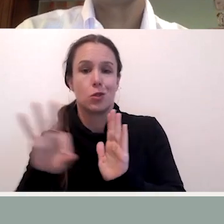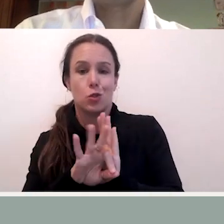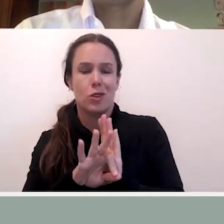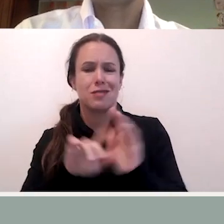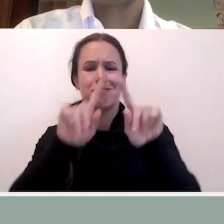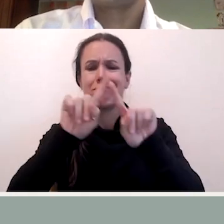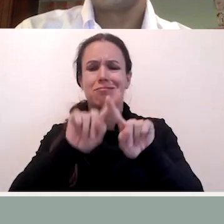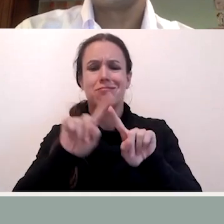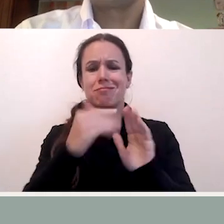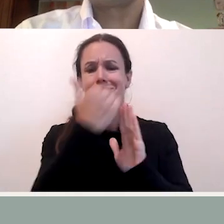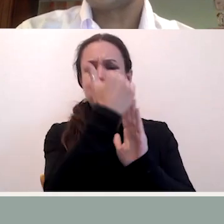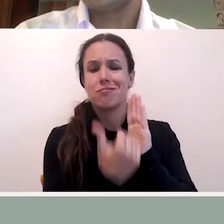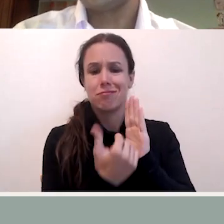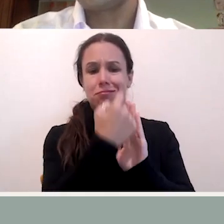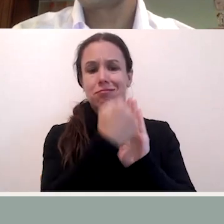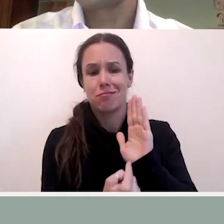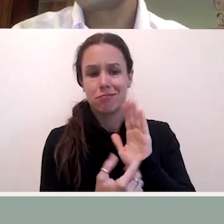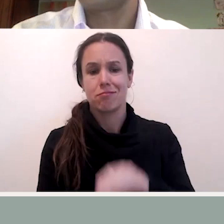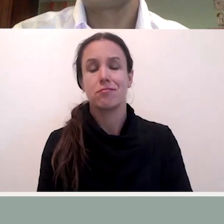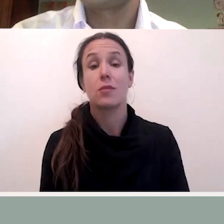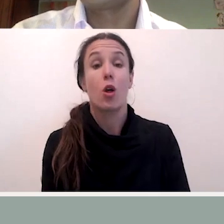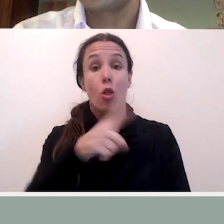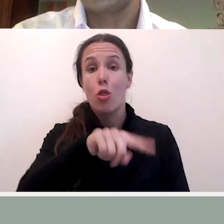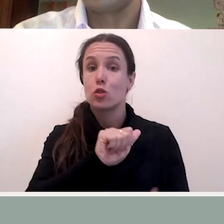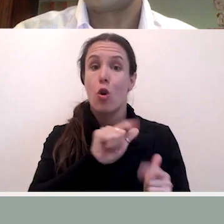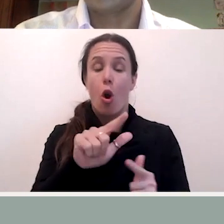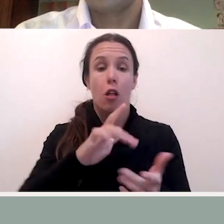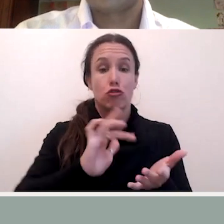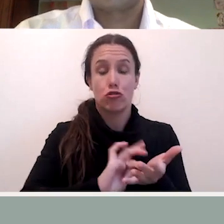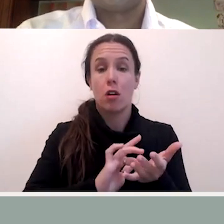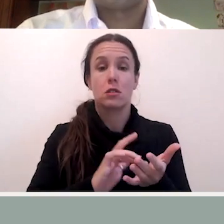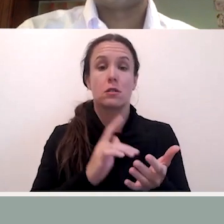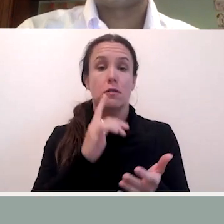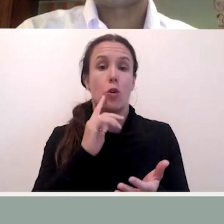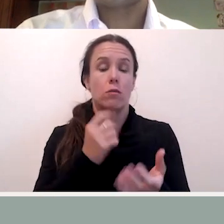navalbine, eribulin, or gemcitabine. So these are all 4 drugs as standard of care.